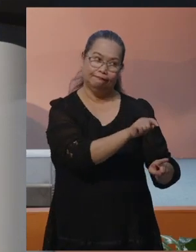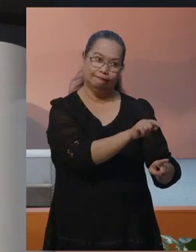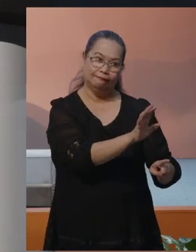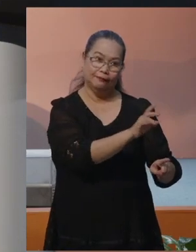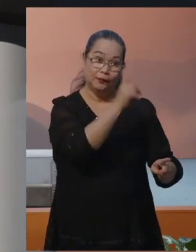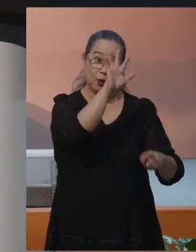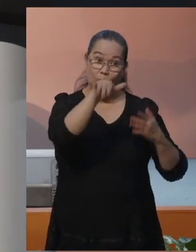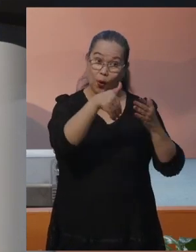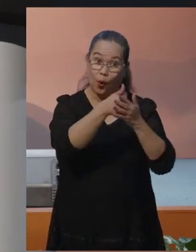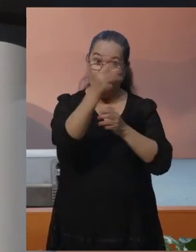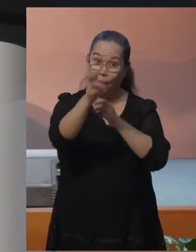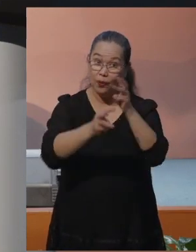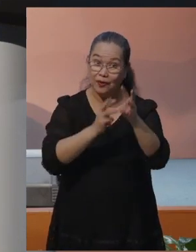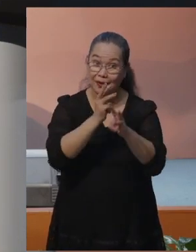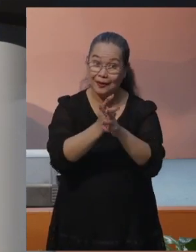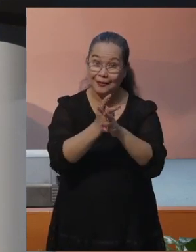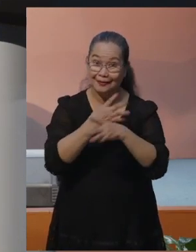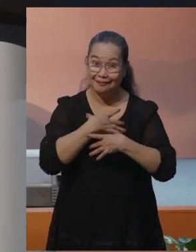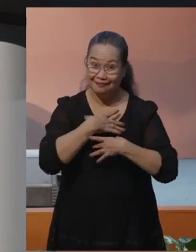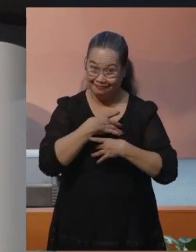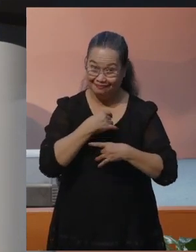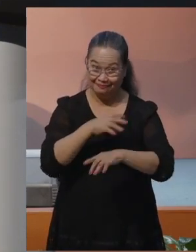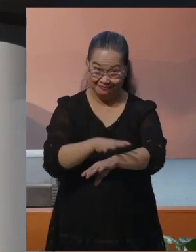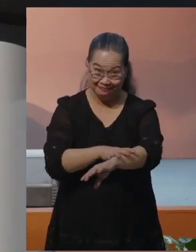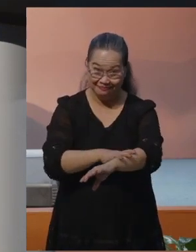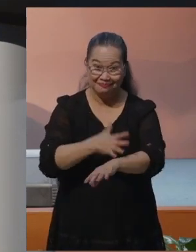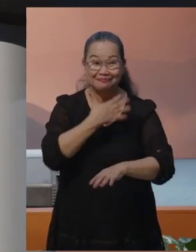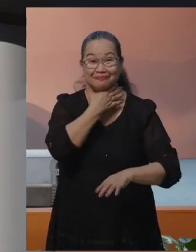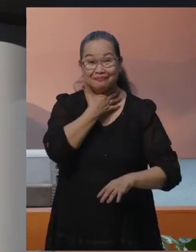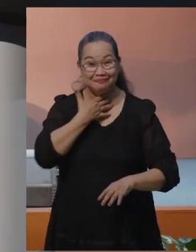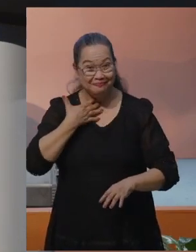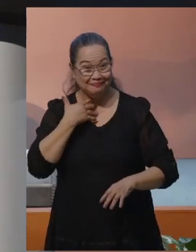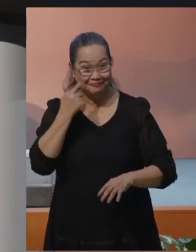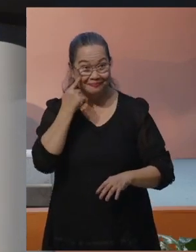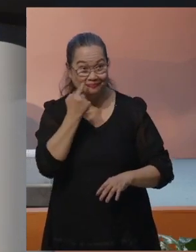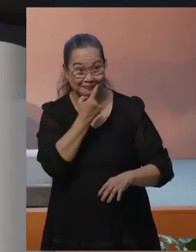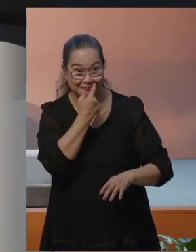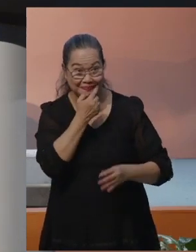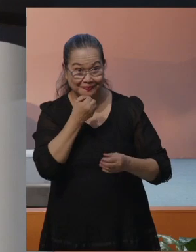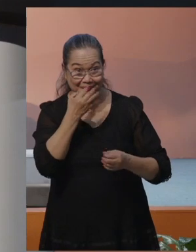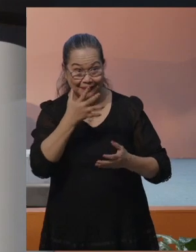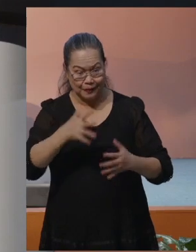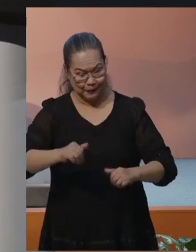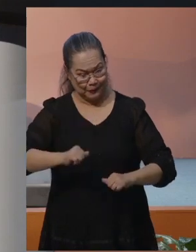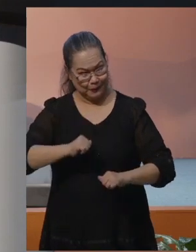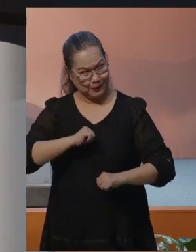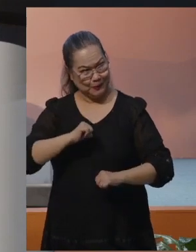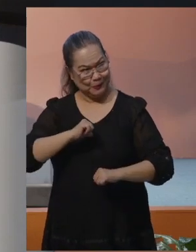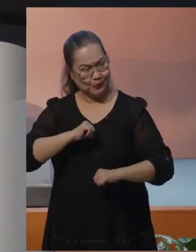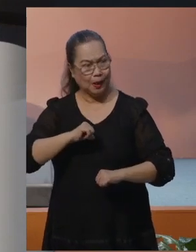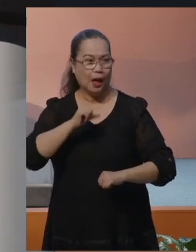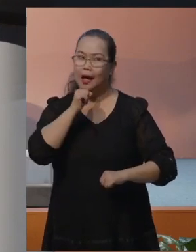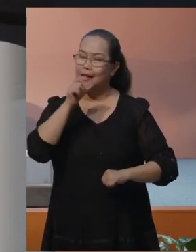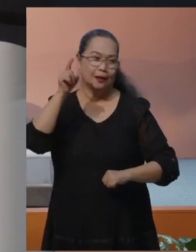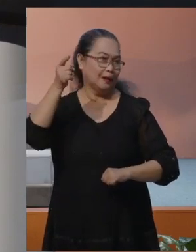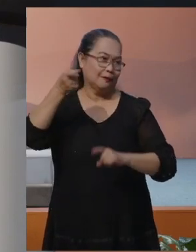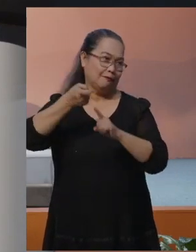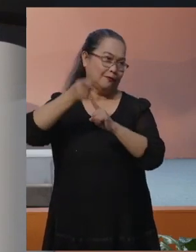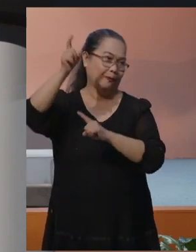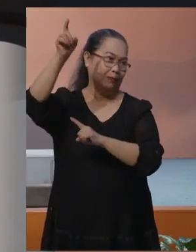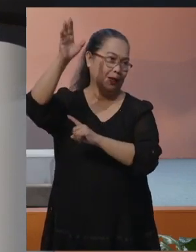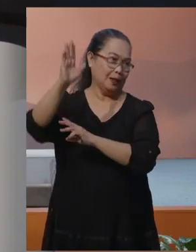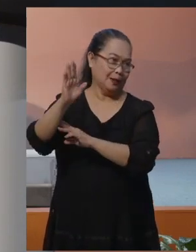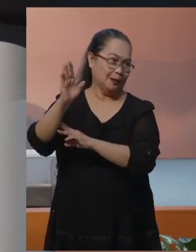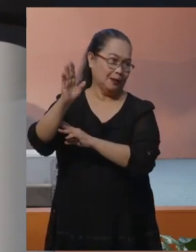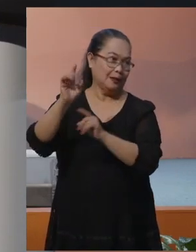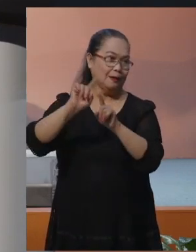is in the world, the desires of the flesh and the desires of the eyes and the pride of life is not from the Father,